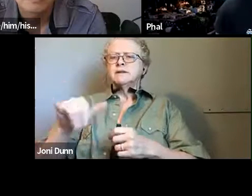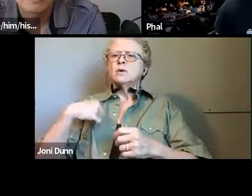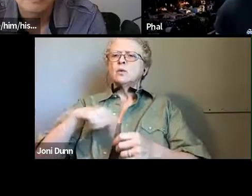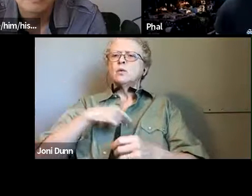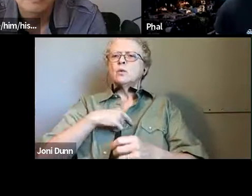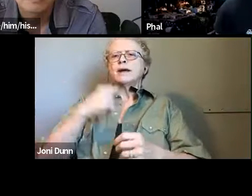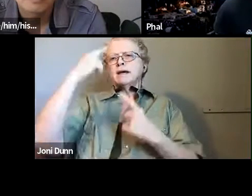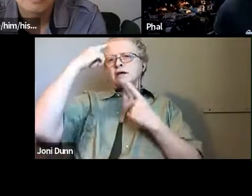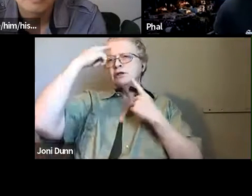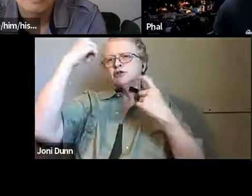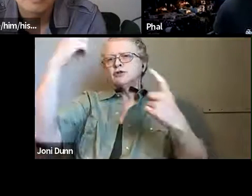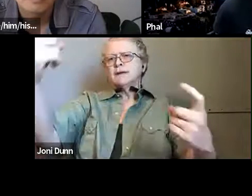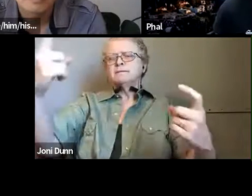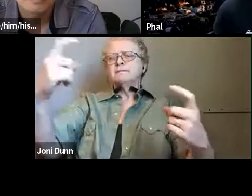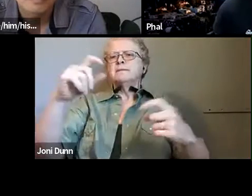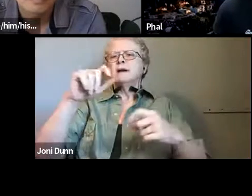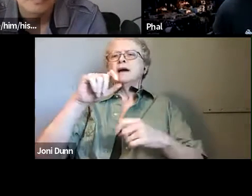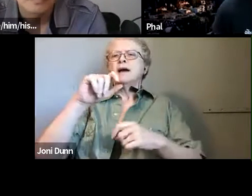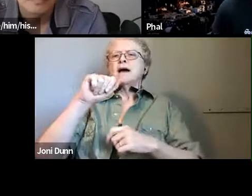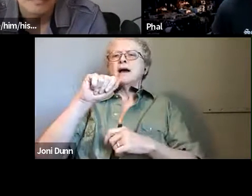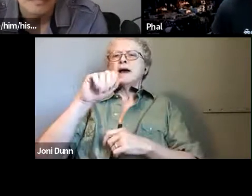into fruition.